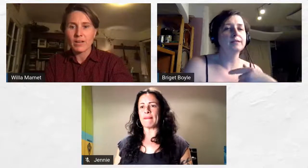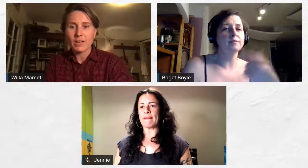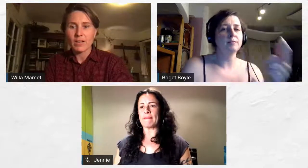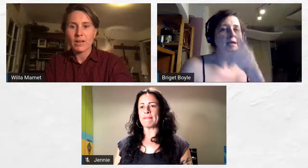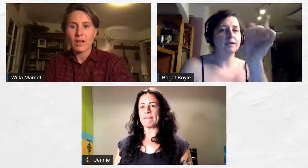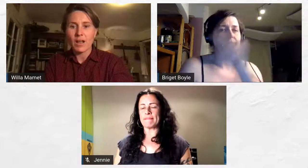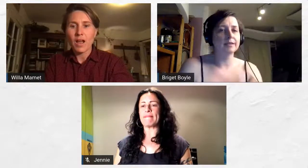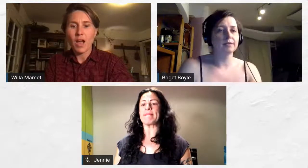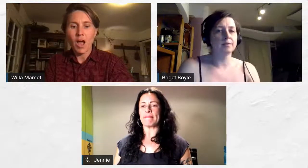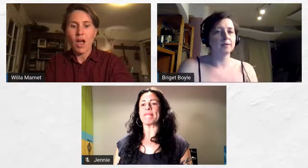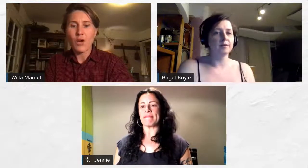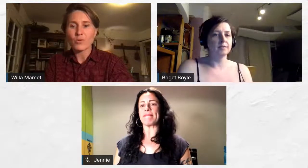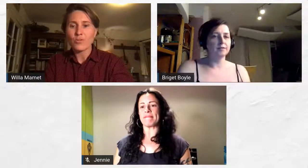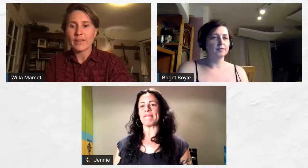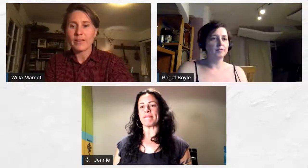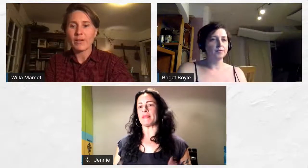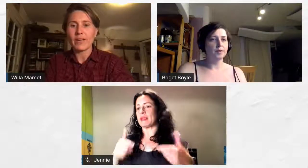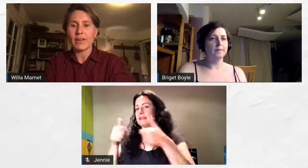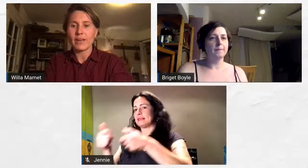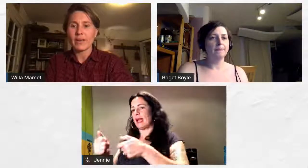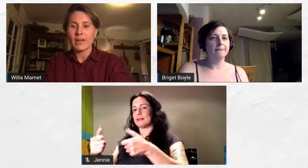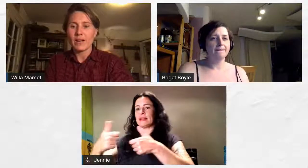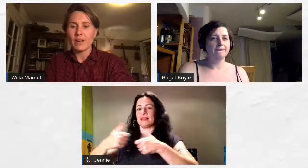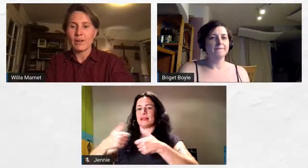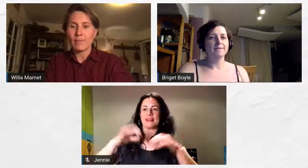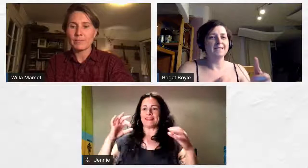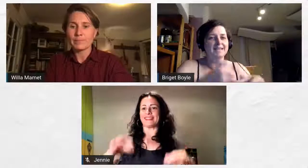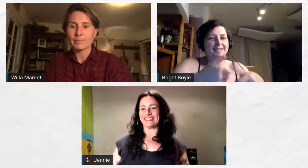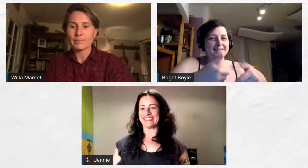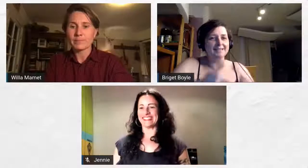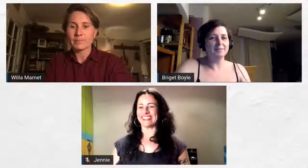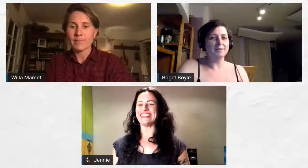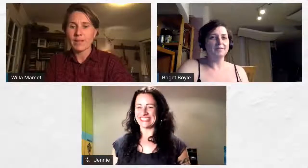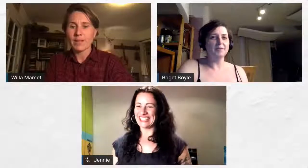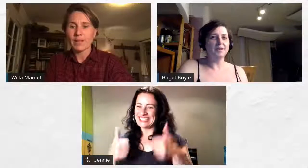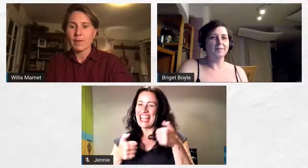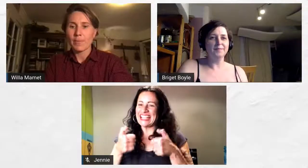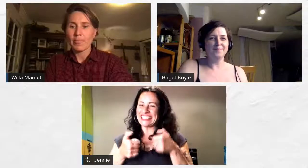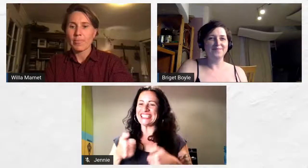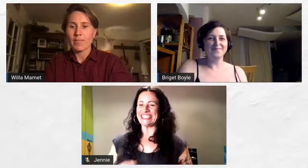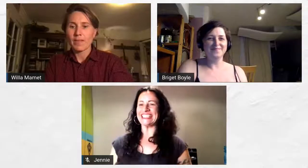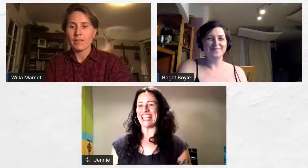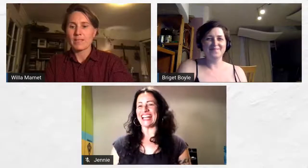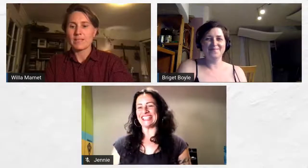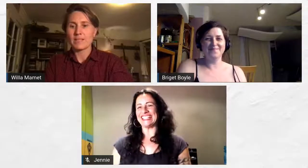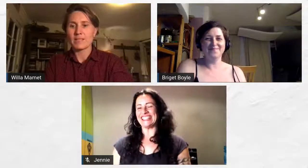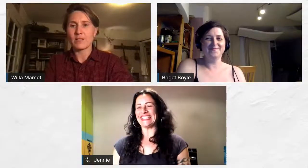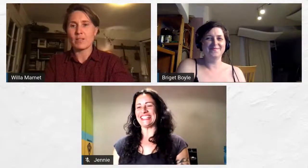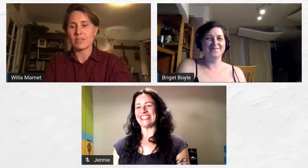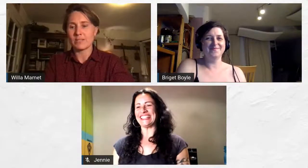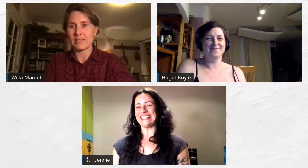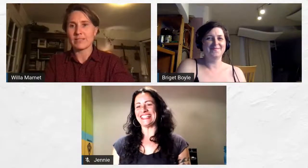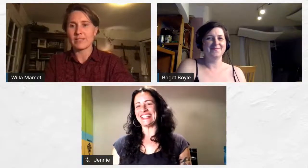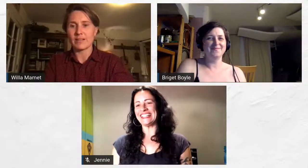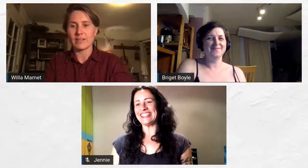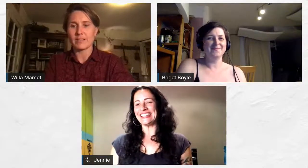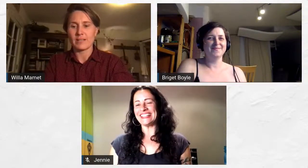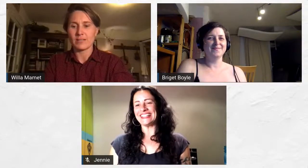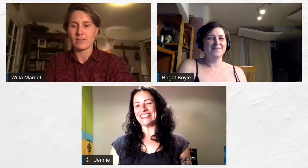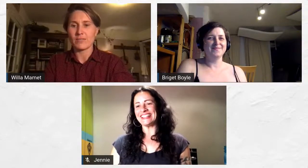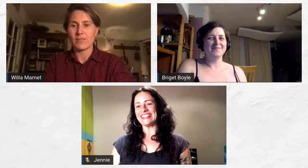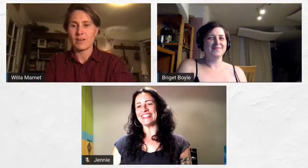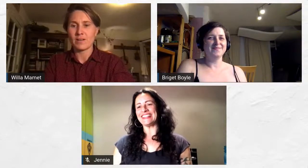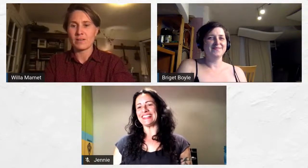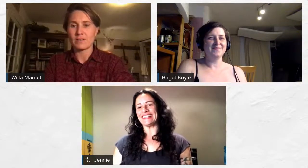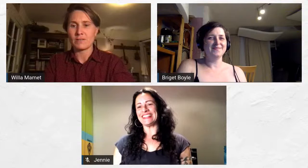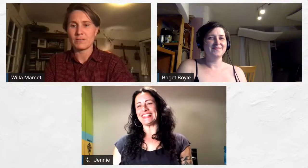you could text them to me and I'll text them to her. Oh, sweet. Okay, great. Text is the best way. This is the closest thing to the lyrics that I